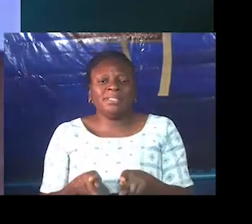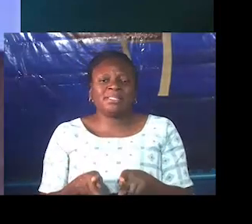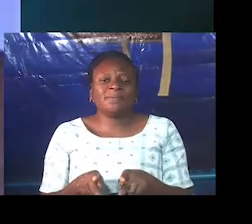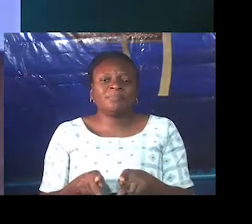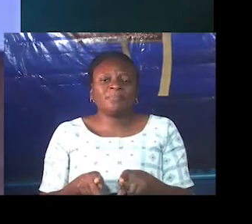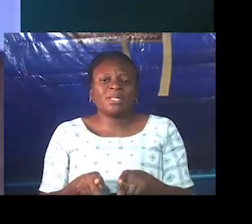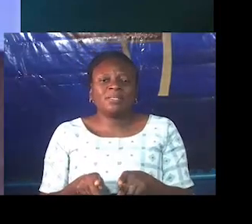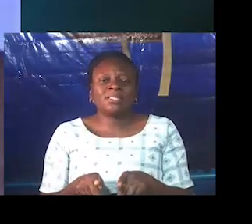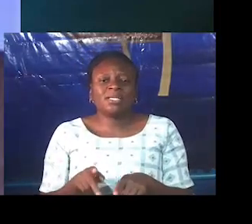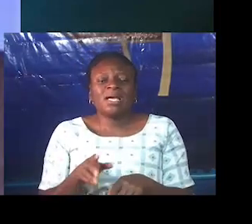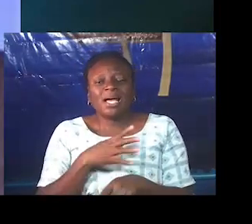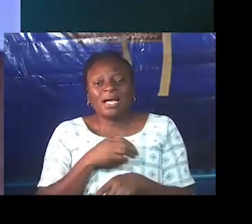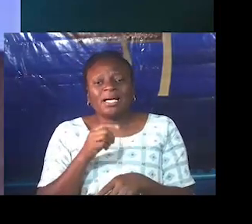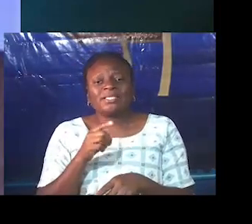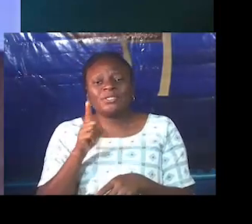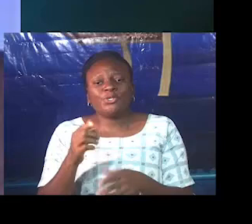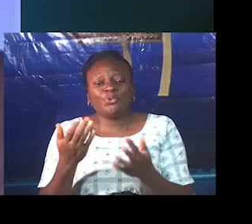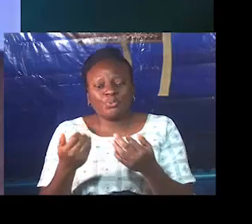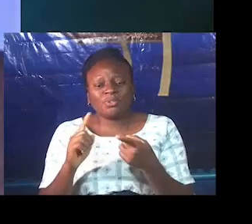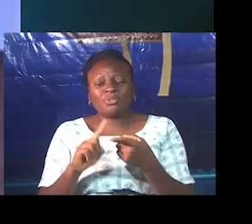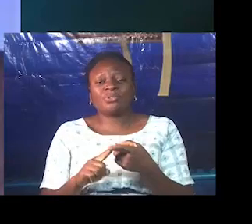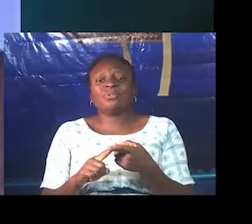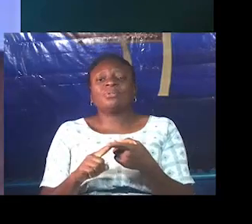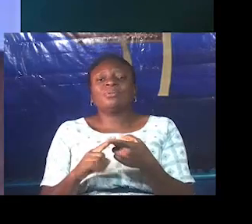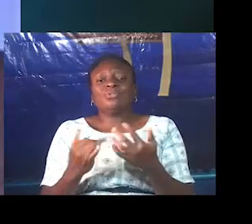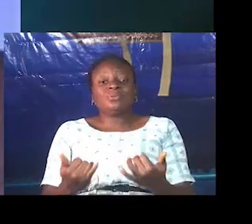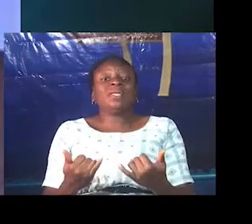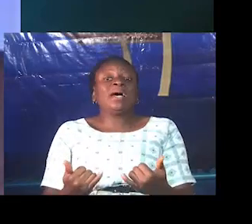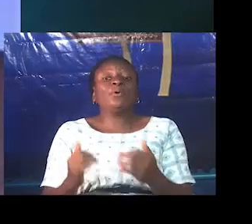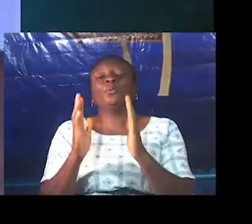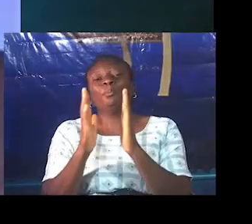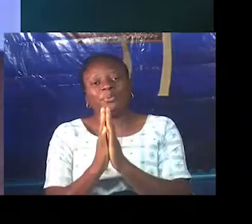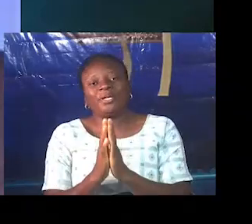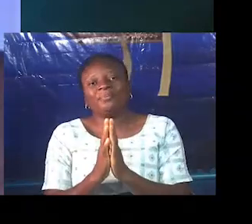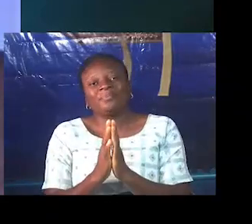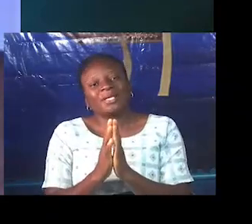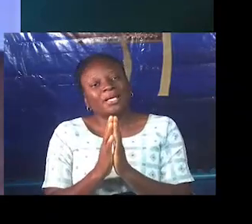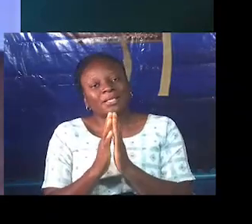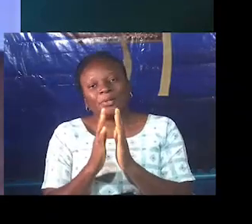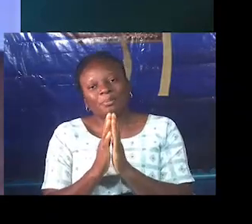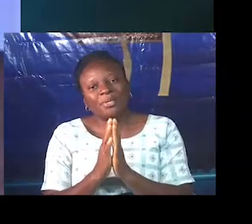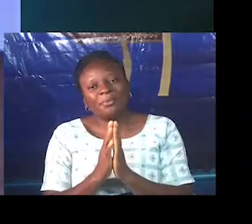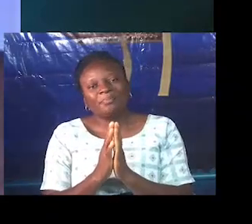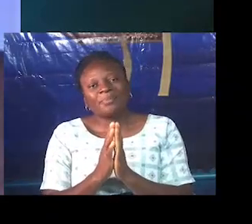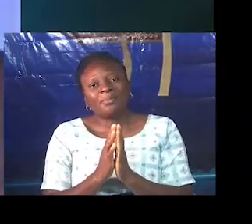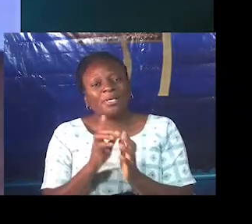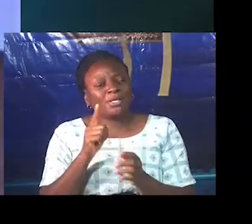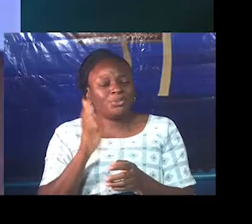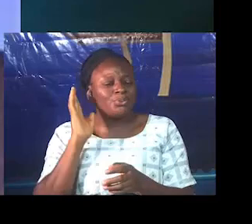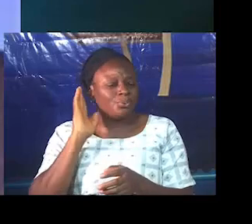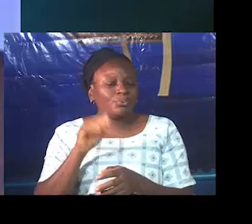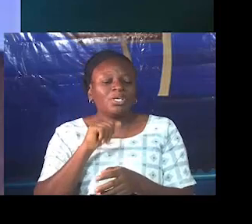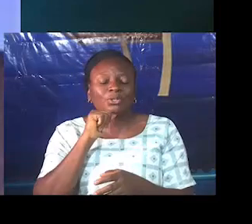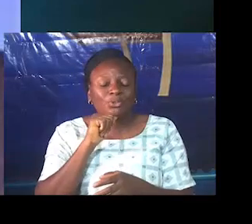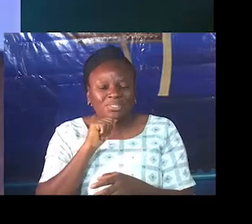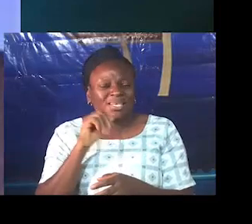the re-echo of your own heart. Now, so in order to know the will of God, first and foremost, stay away from receiving